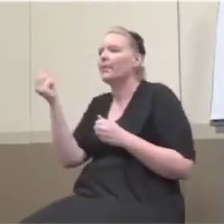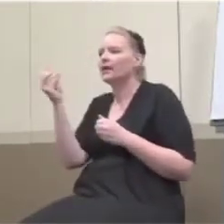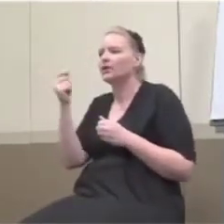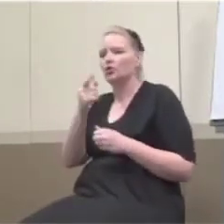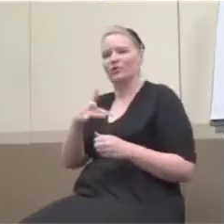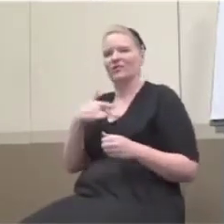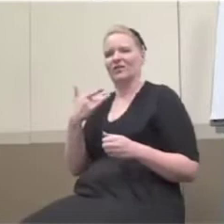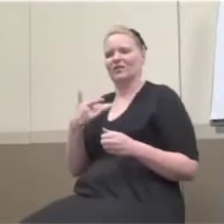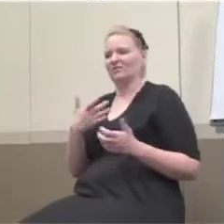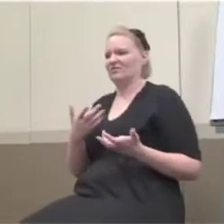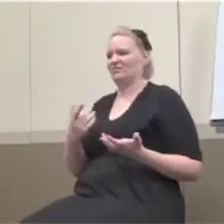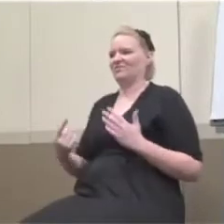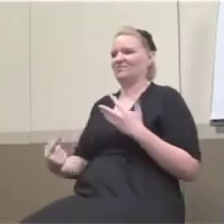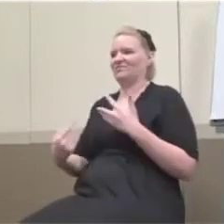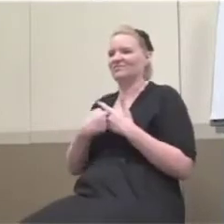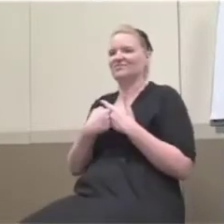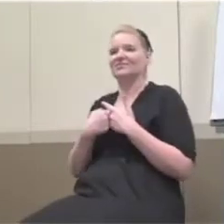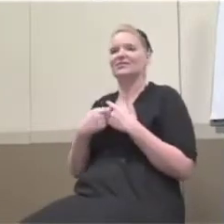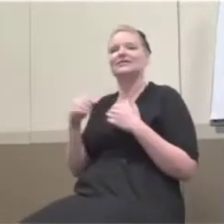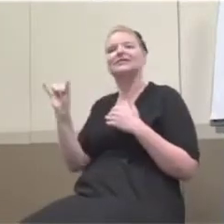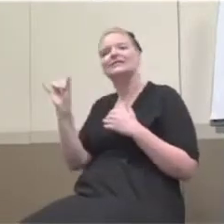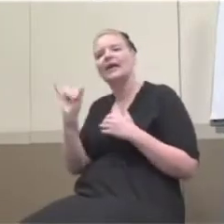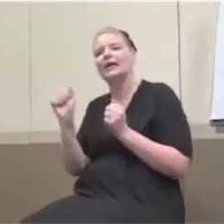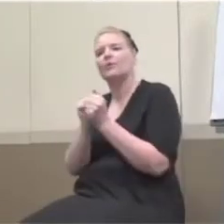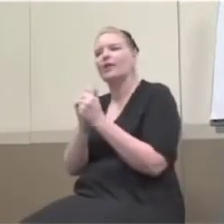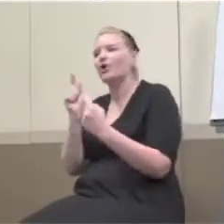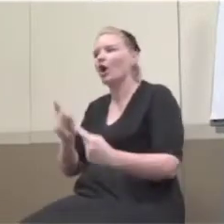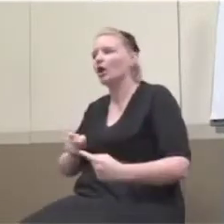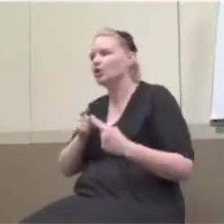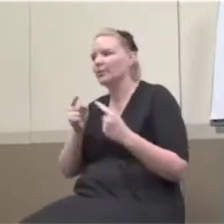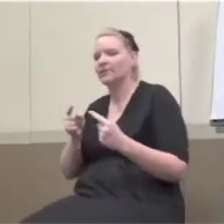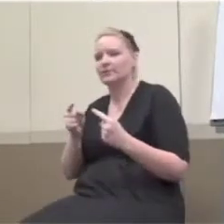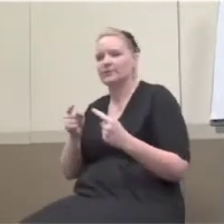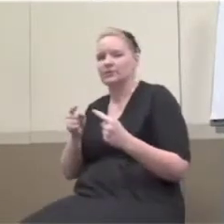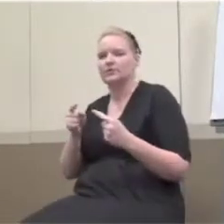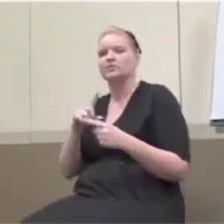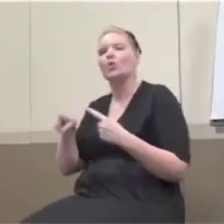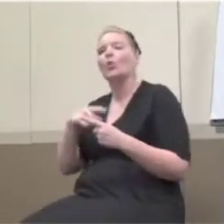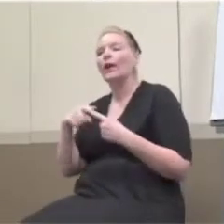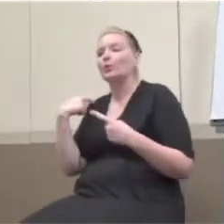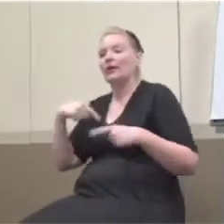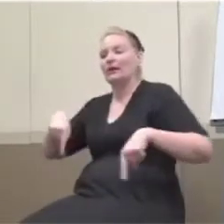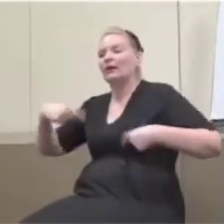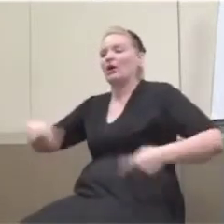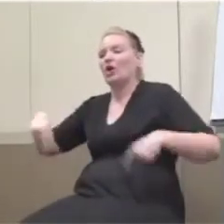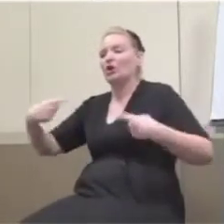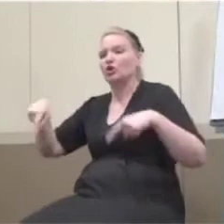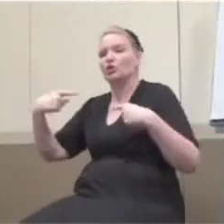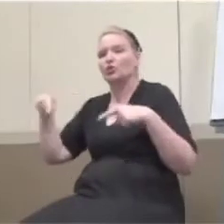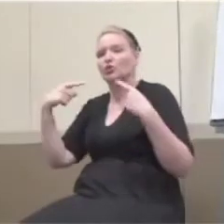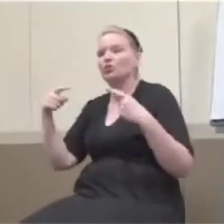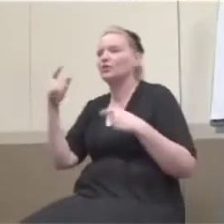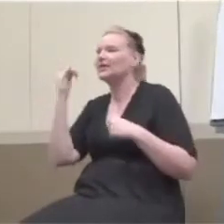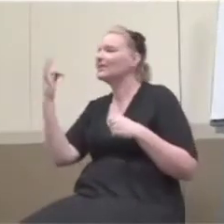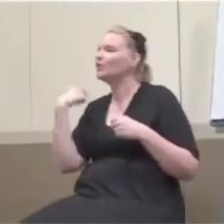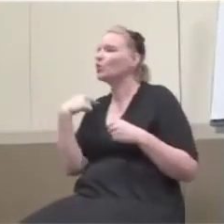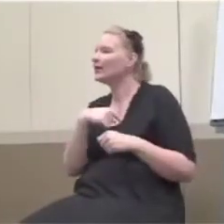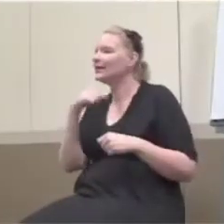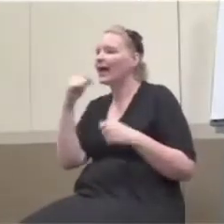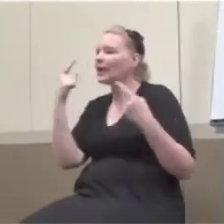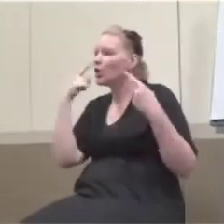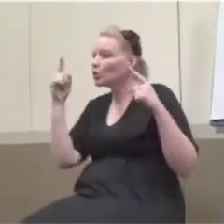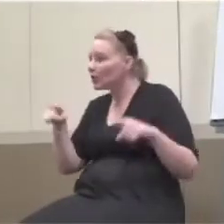personally, right? The same thing is true in arguments, okay? So when we argue, if we don't agree